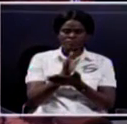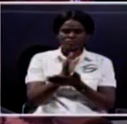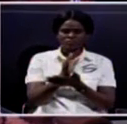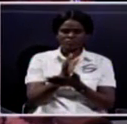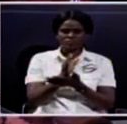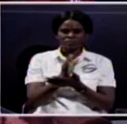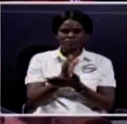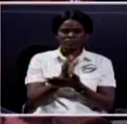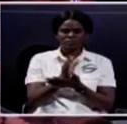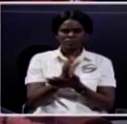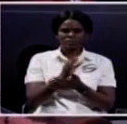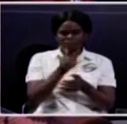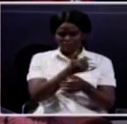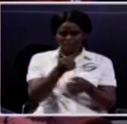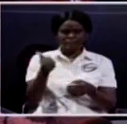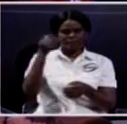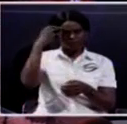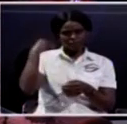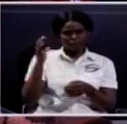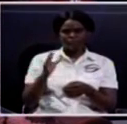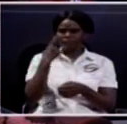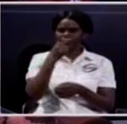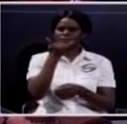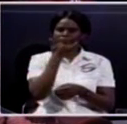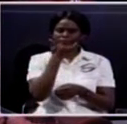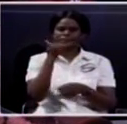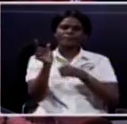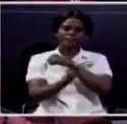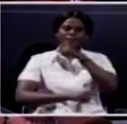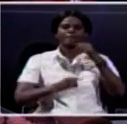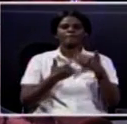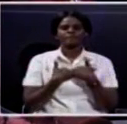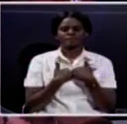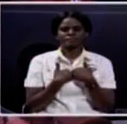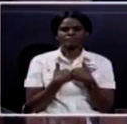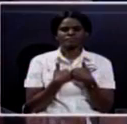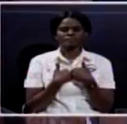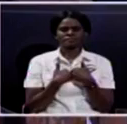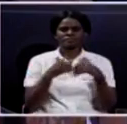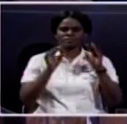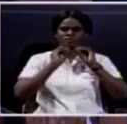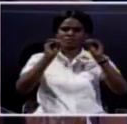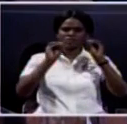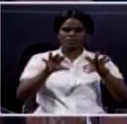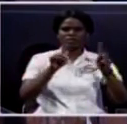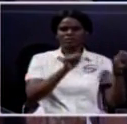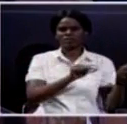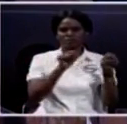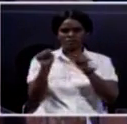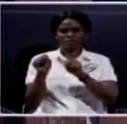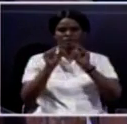have been imposed on erring officers. We've done that. Let's look at teacher transfer, teacher recruitment,